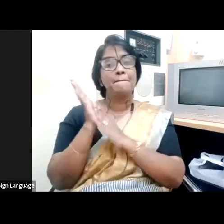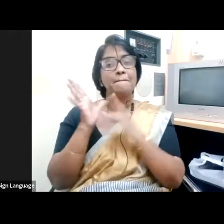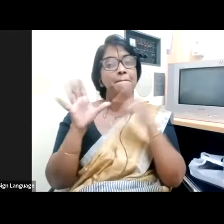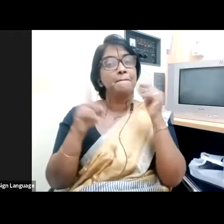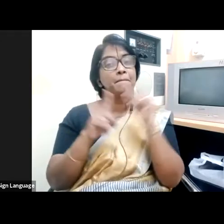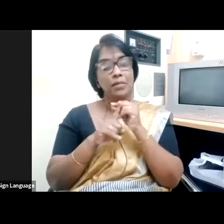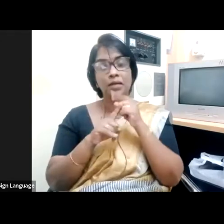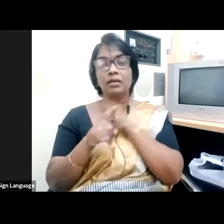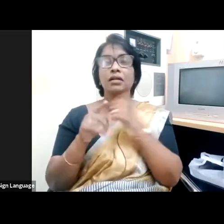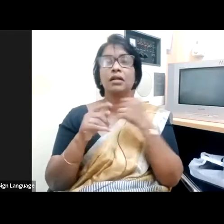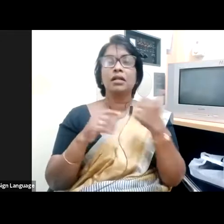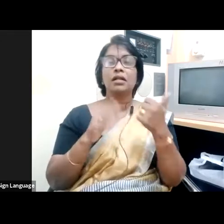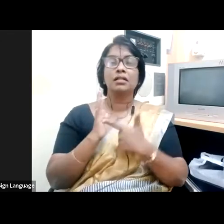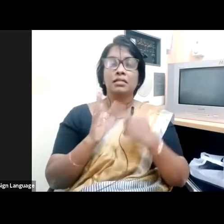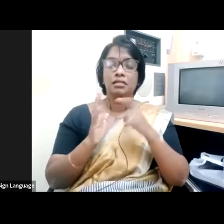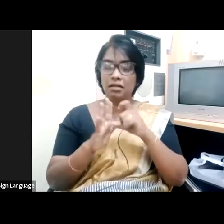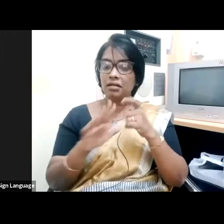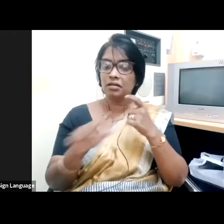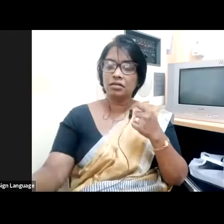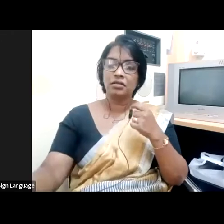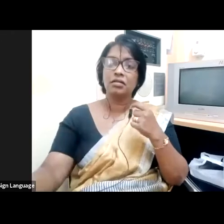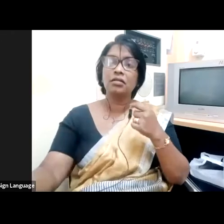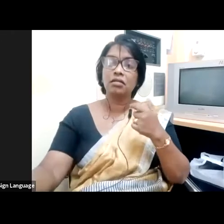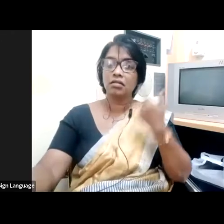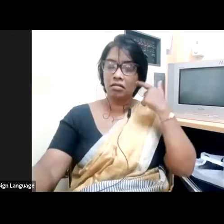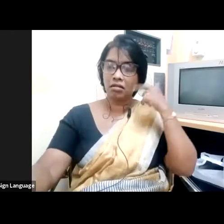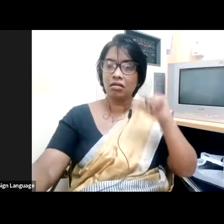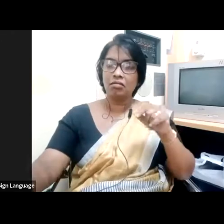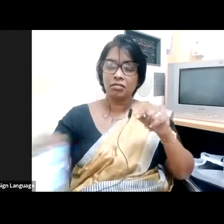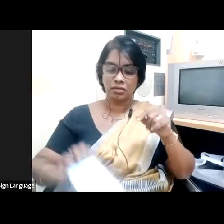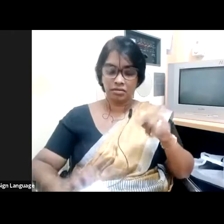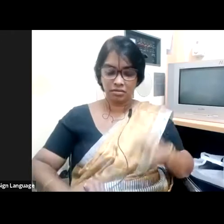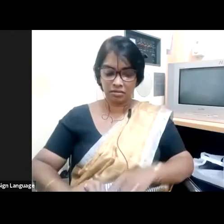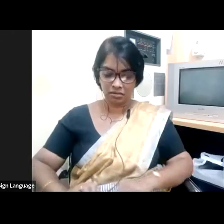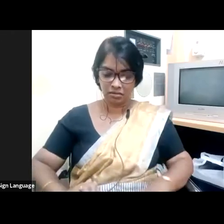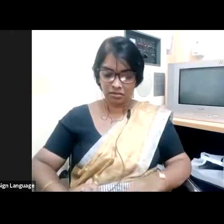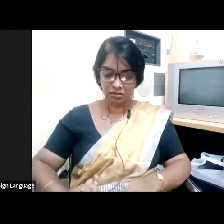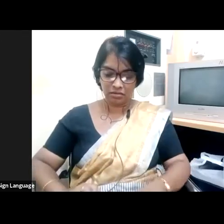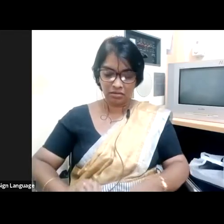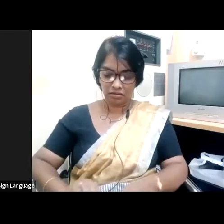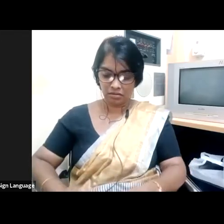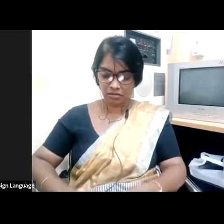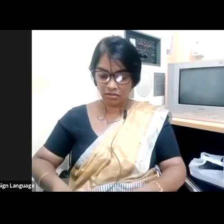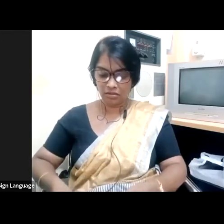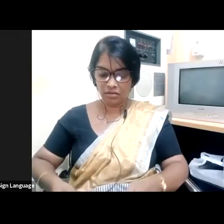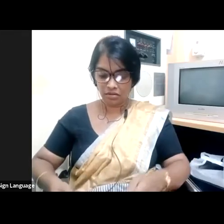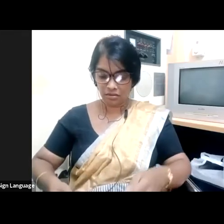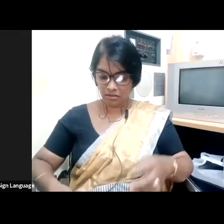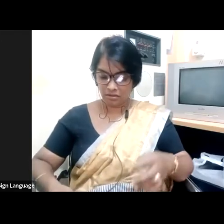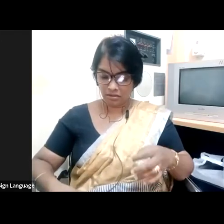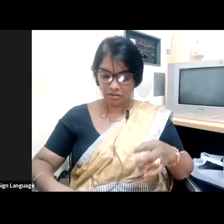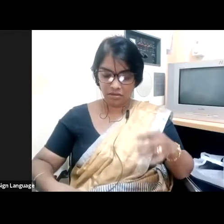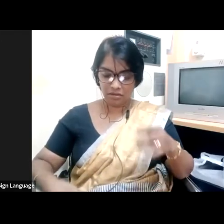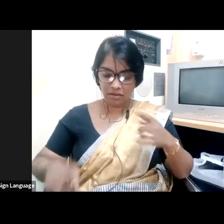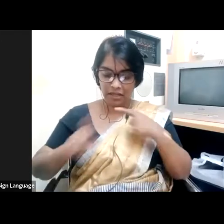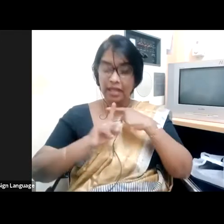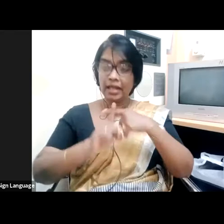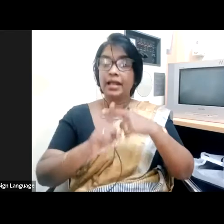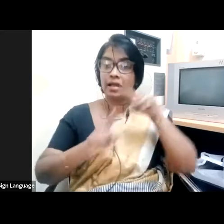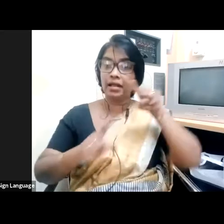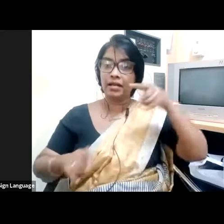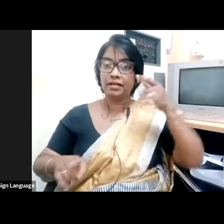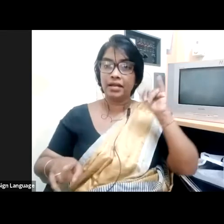we can play. Specifically, the 169 targets that allow to guide the whole world in